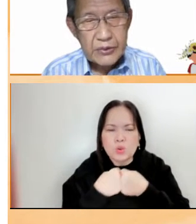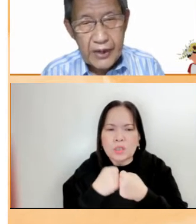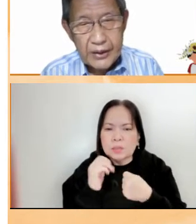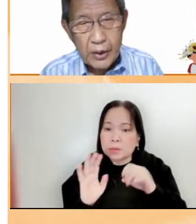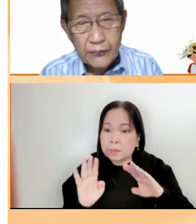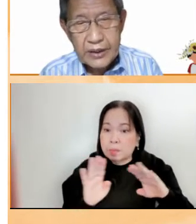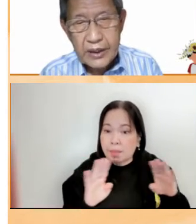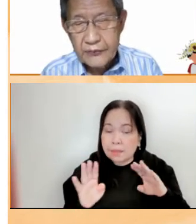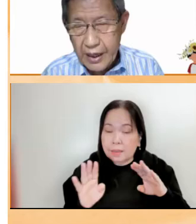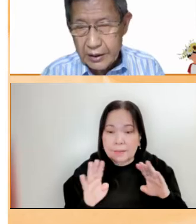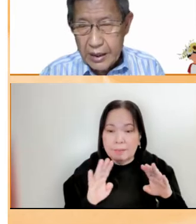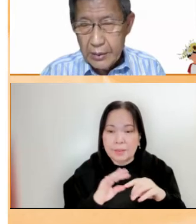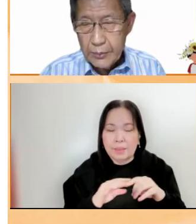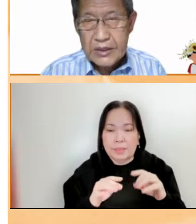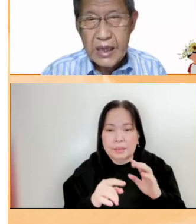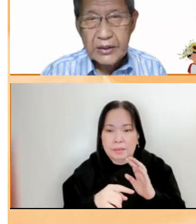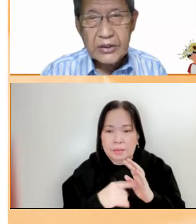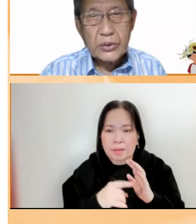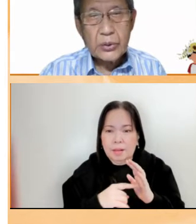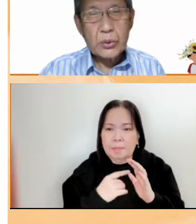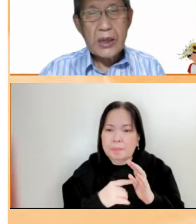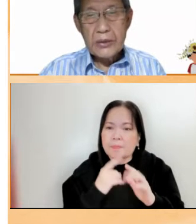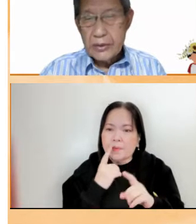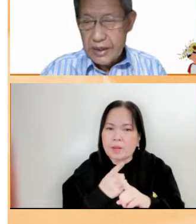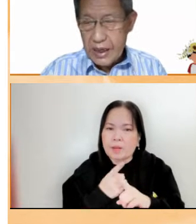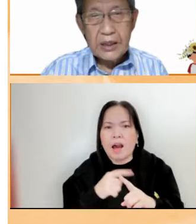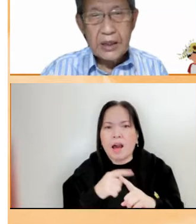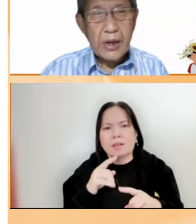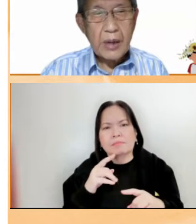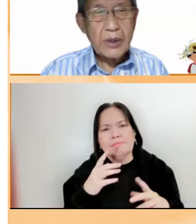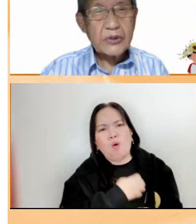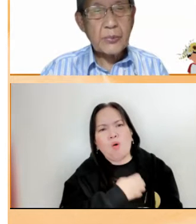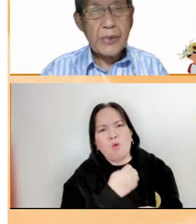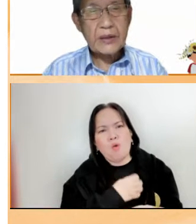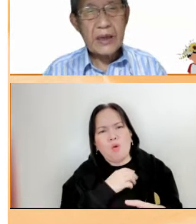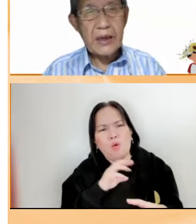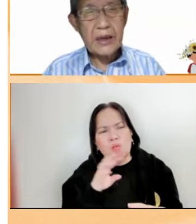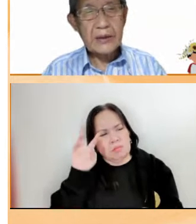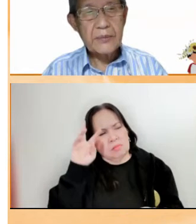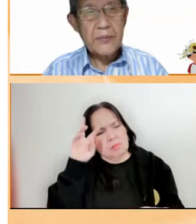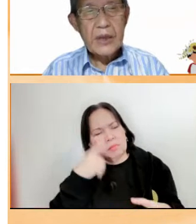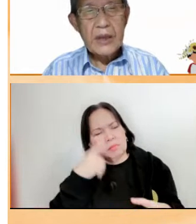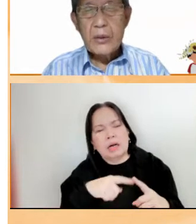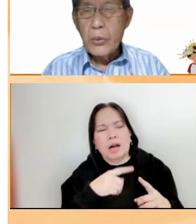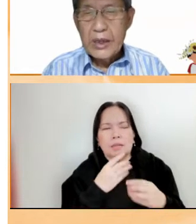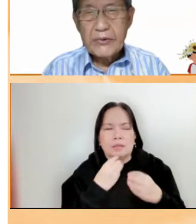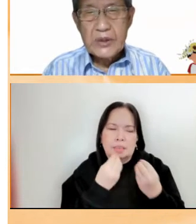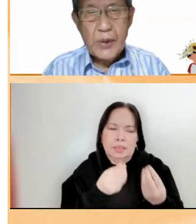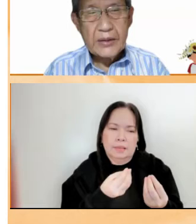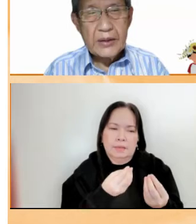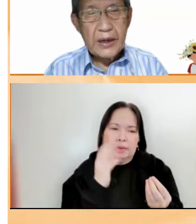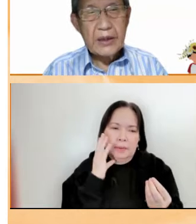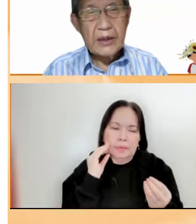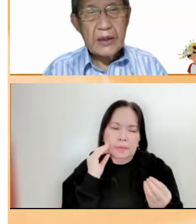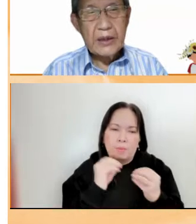are sometimes, very often, in fact, misunderstood, resulting in problems of mental health. We can